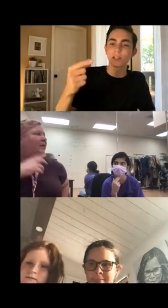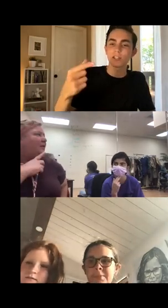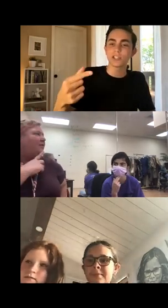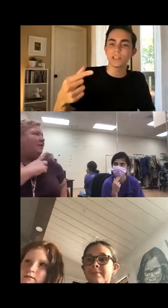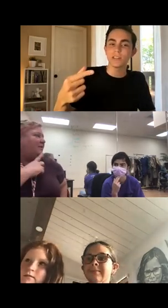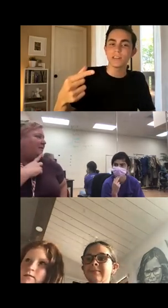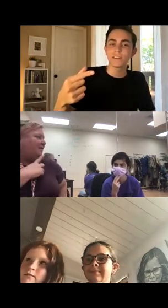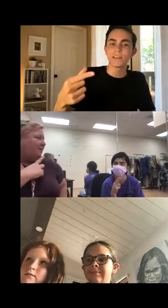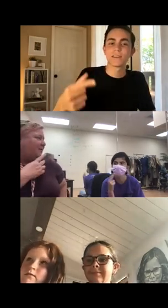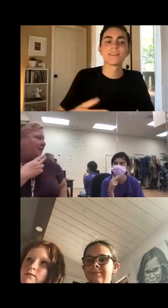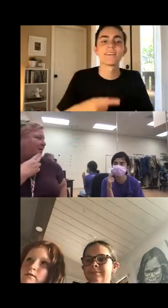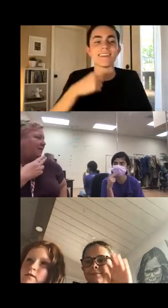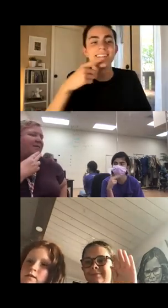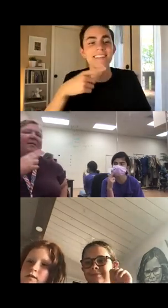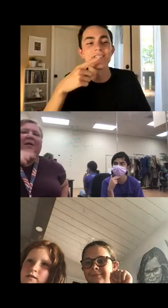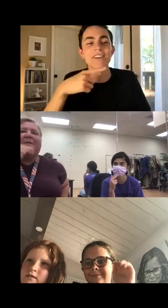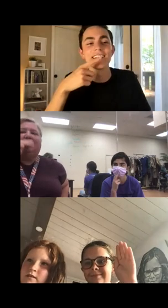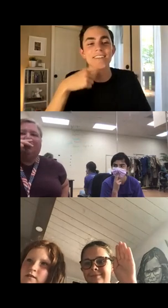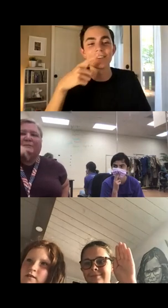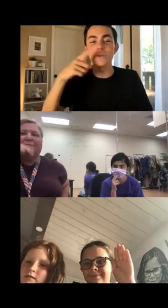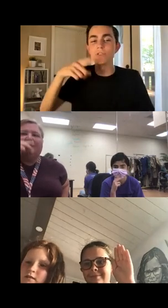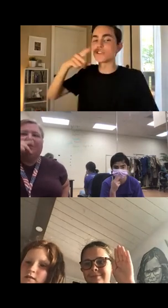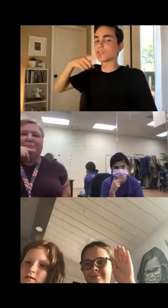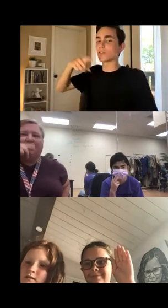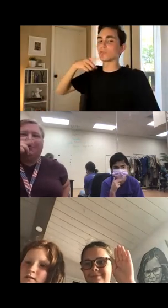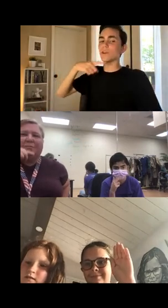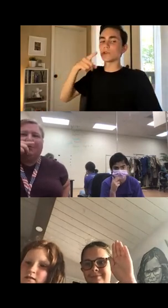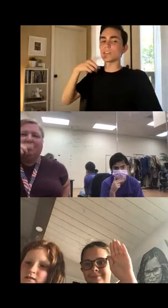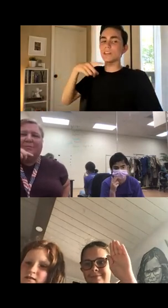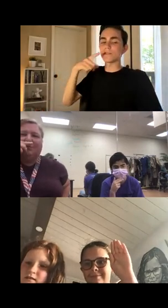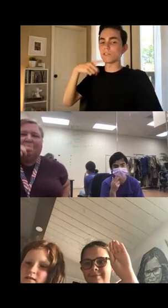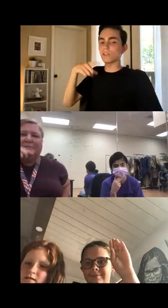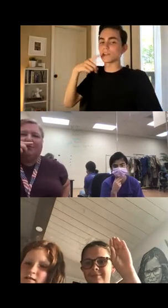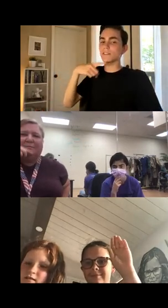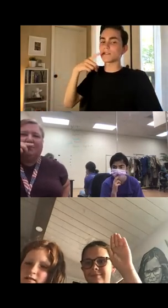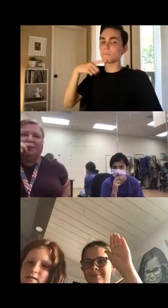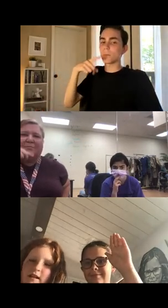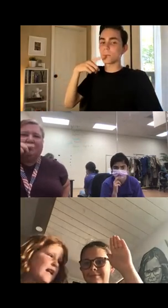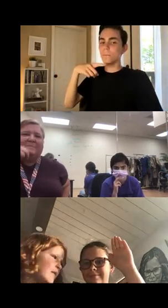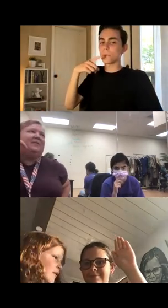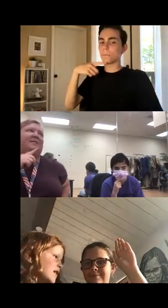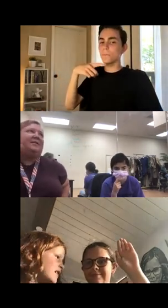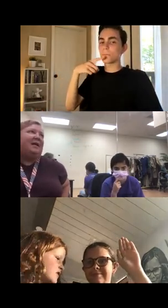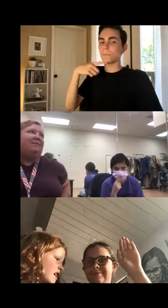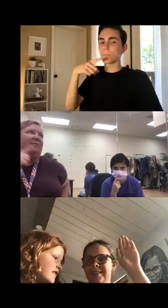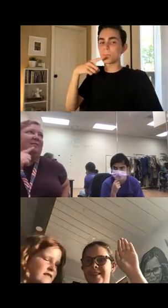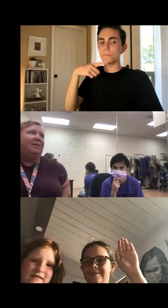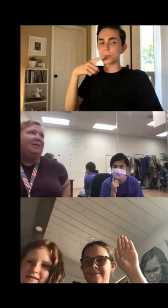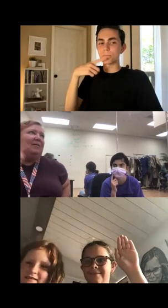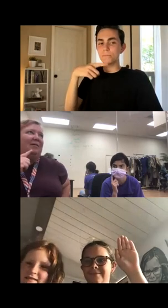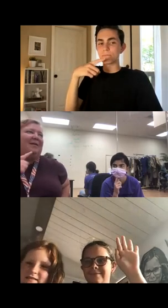H-E-A-R-I-N-G. Oh, it's this one, right? Here, there we go. We do the circles, right, with the index finger like this. This is